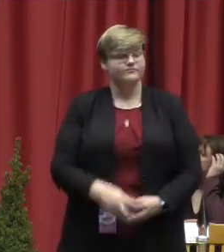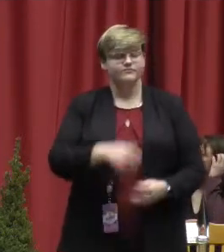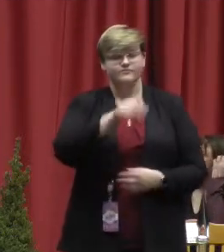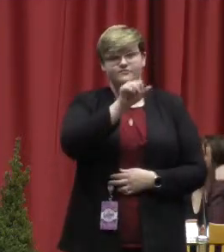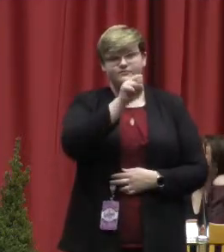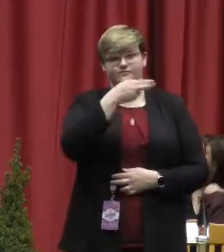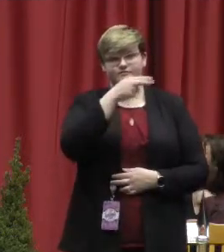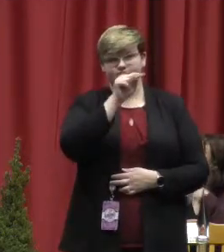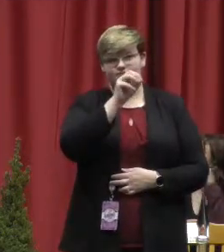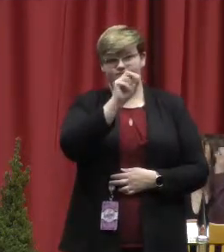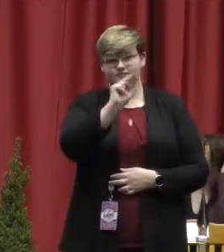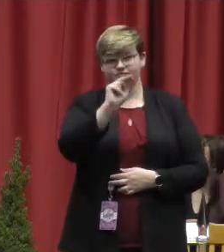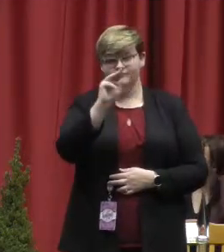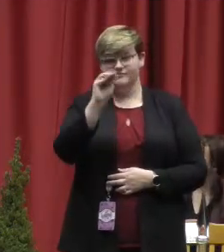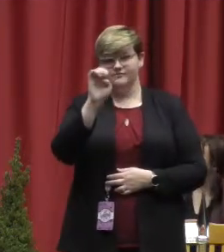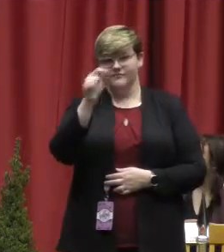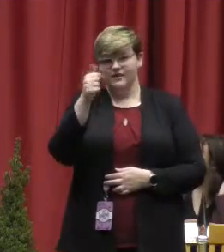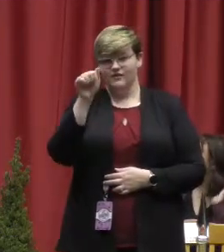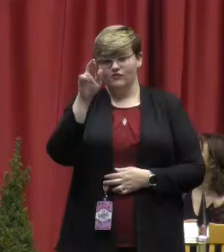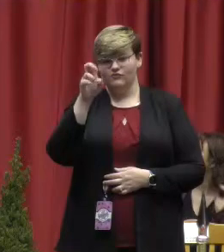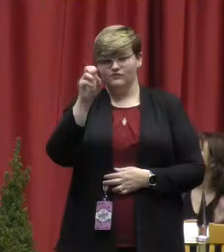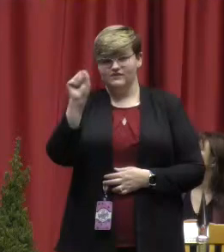Ashton Megaris,